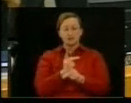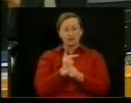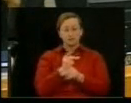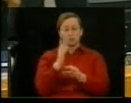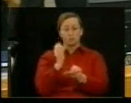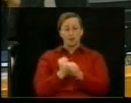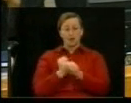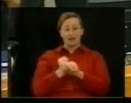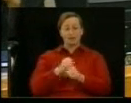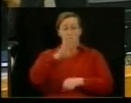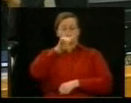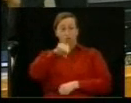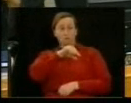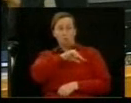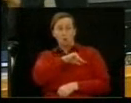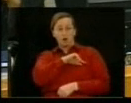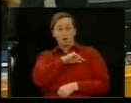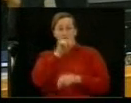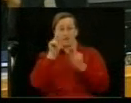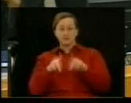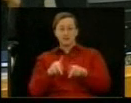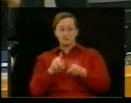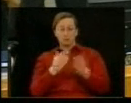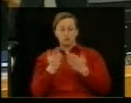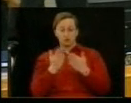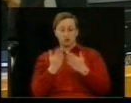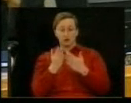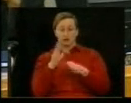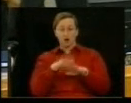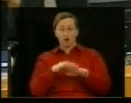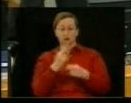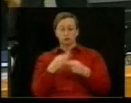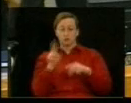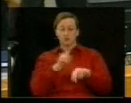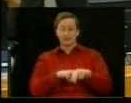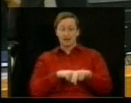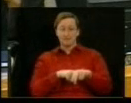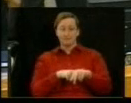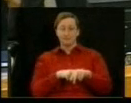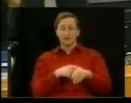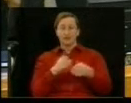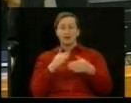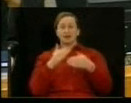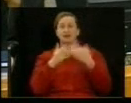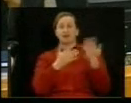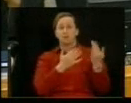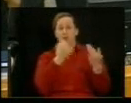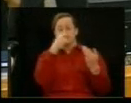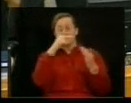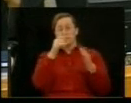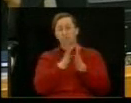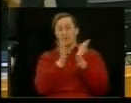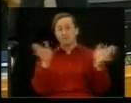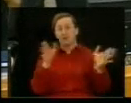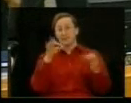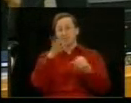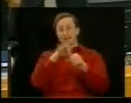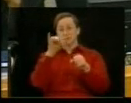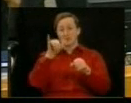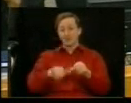people to serve in these positions on an interim basis until we have a public election. That's our